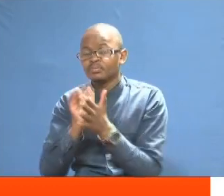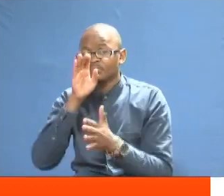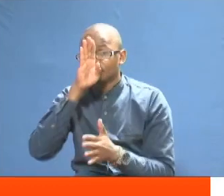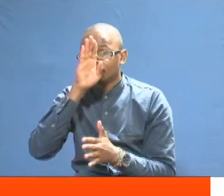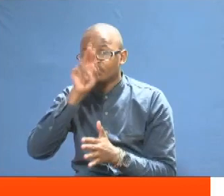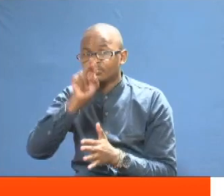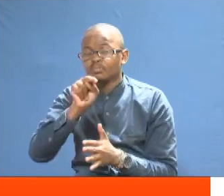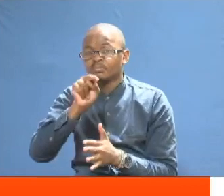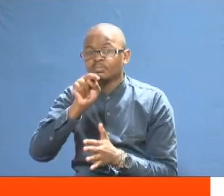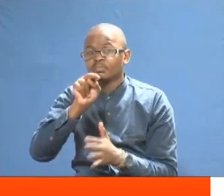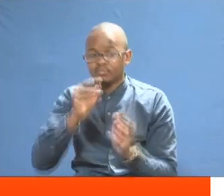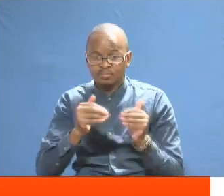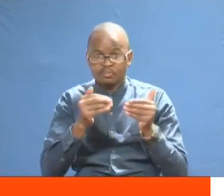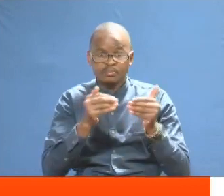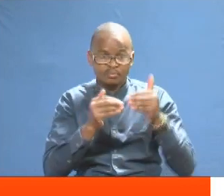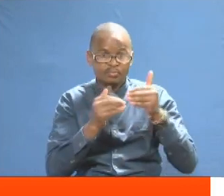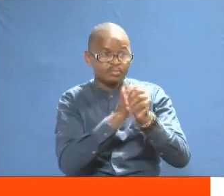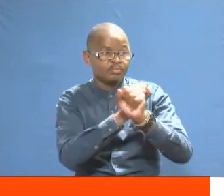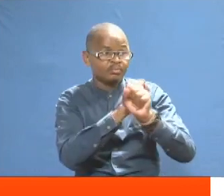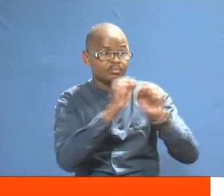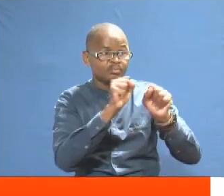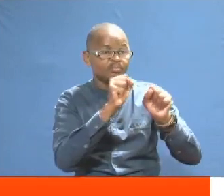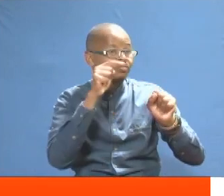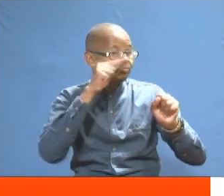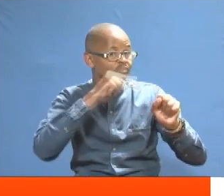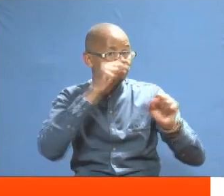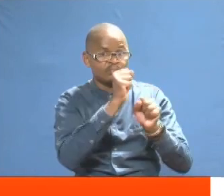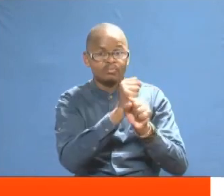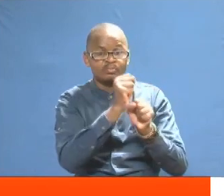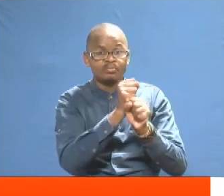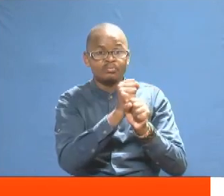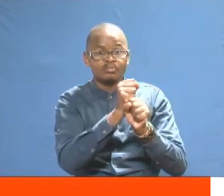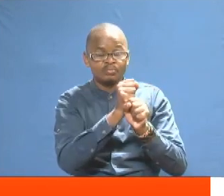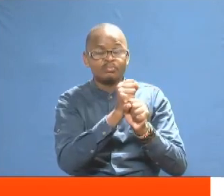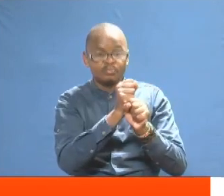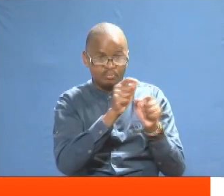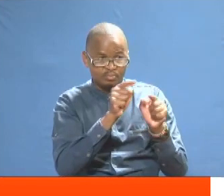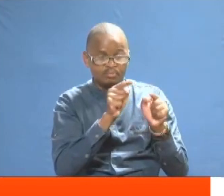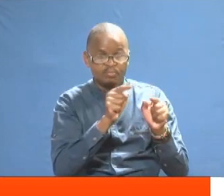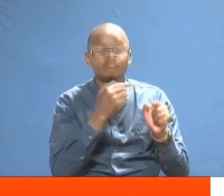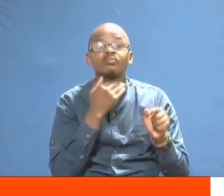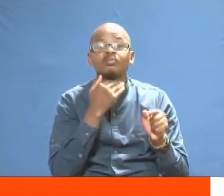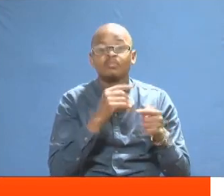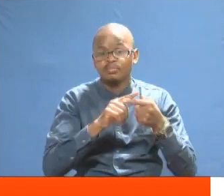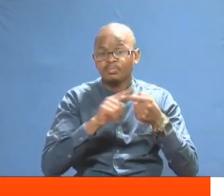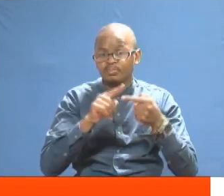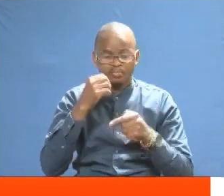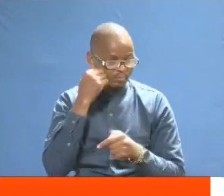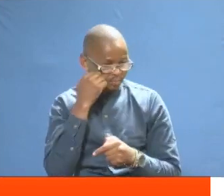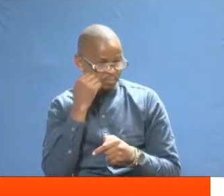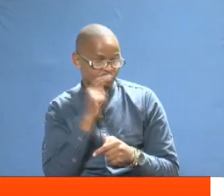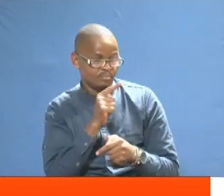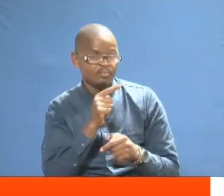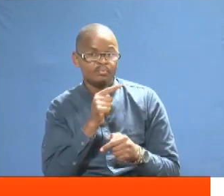been assigned by the president, he has always done with distinction. And that is what we want to. But it's very sad that